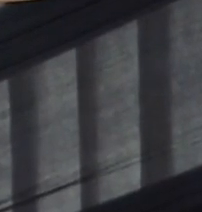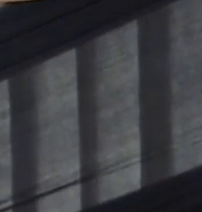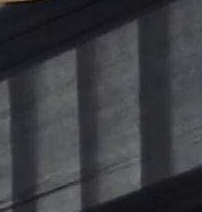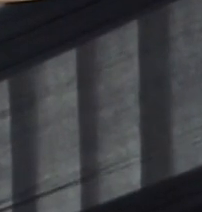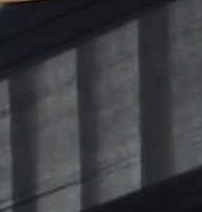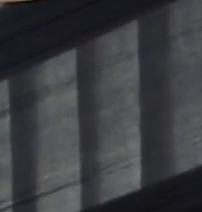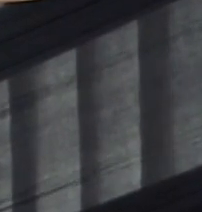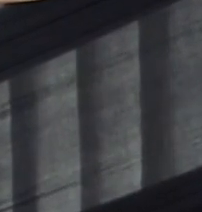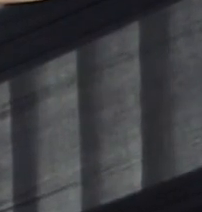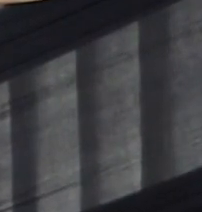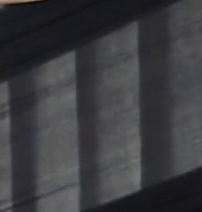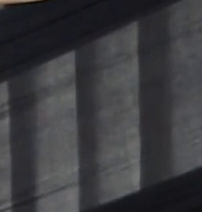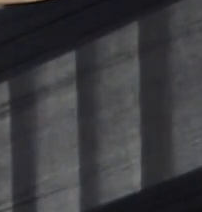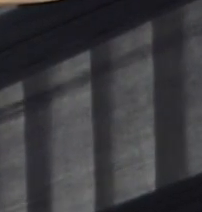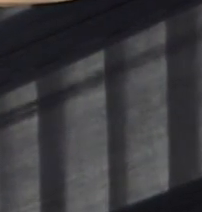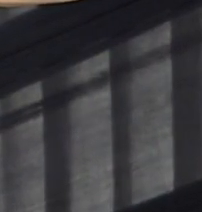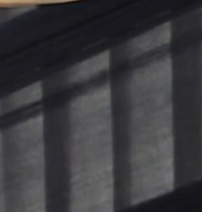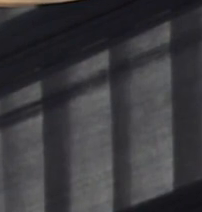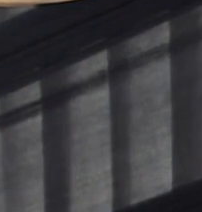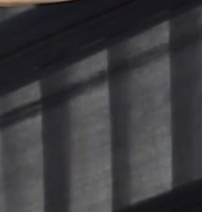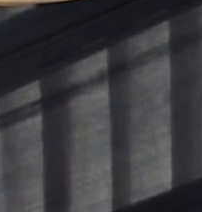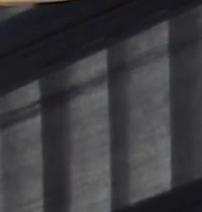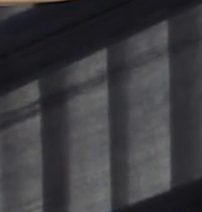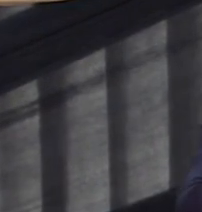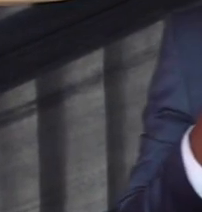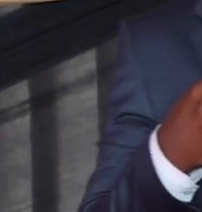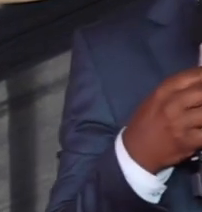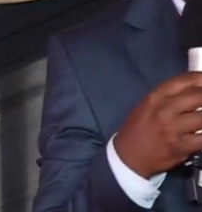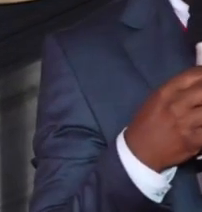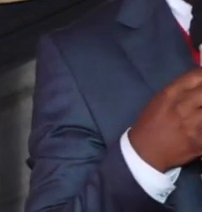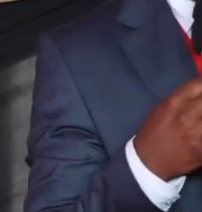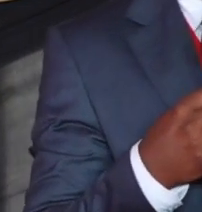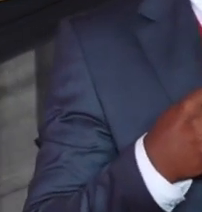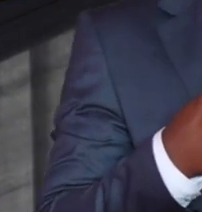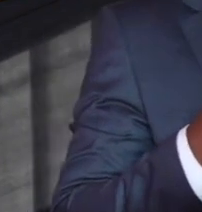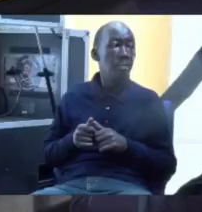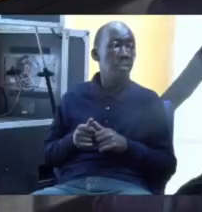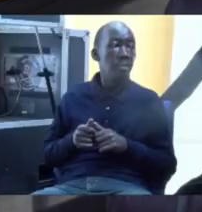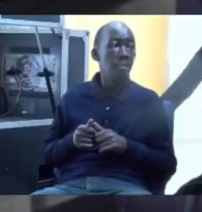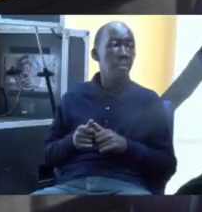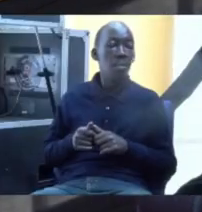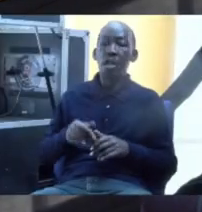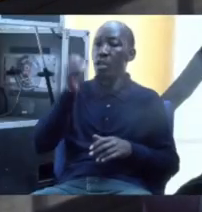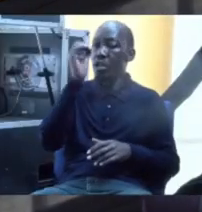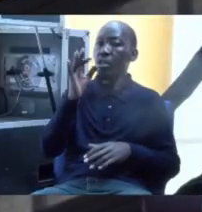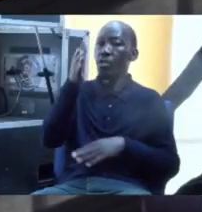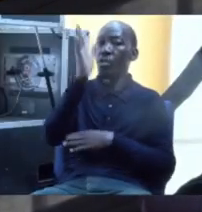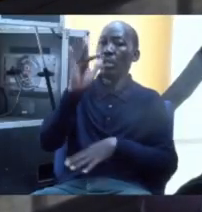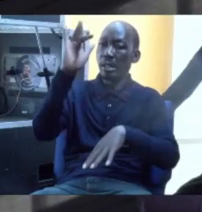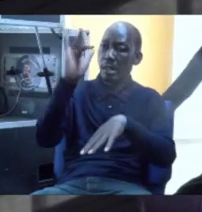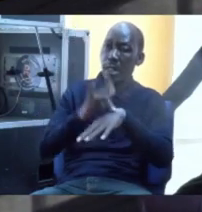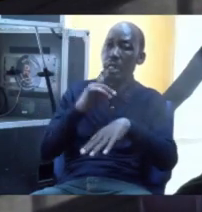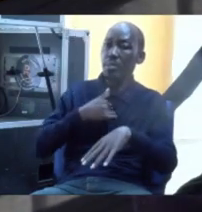Can you imagine the insult I'll feel? Ebu fikiria matusi ambayo nitahisi if God touched me and he has not